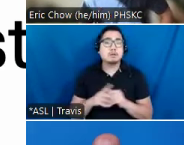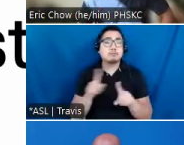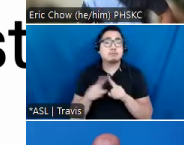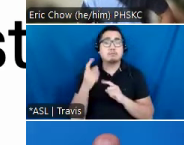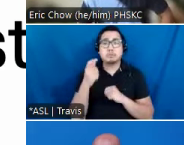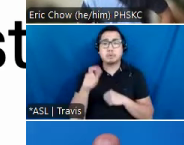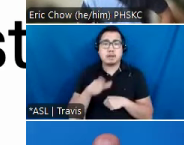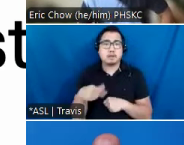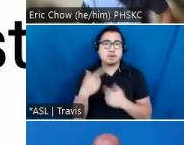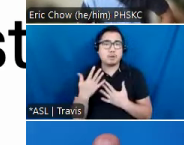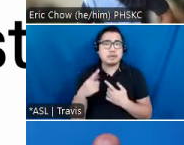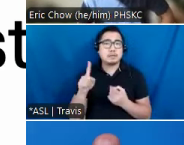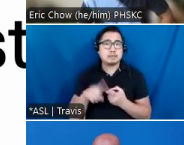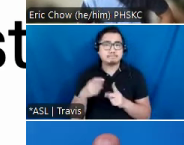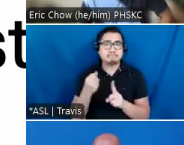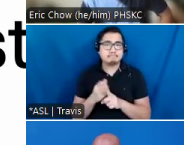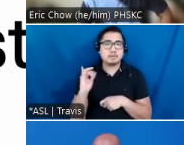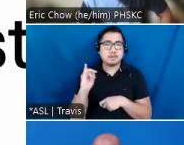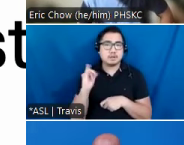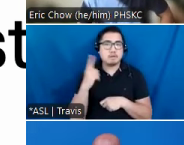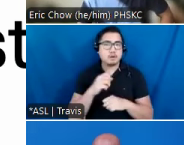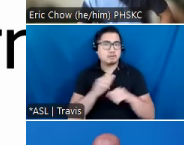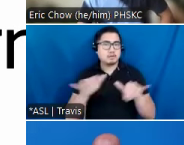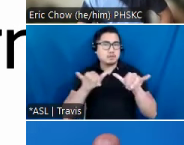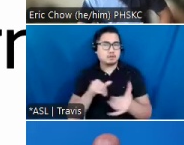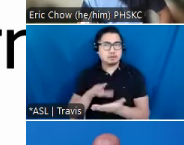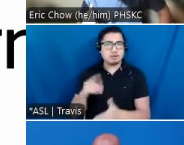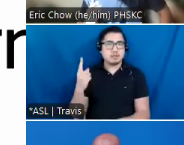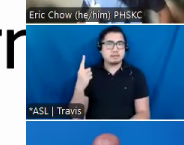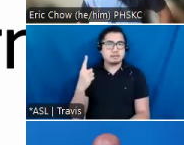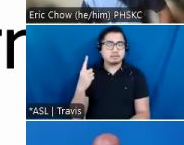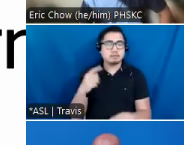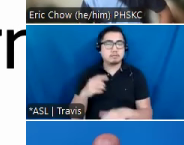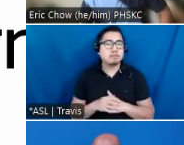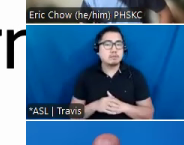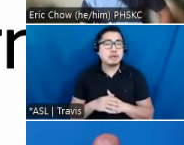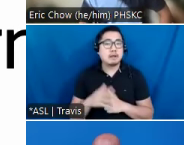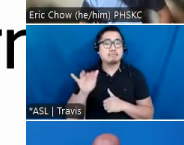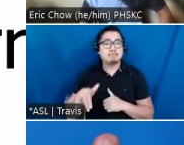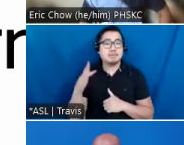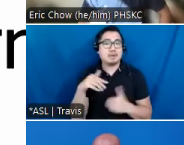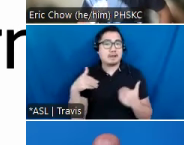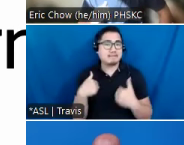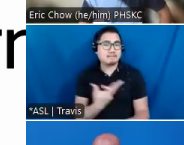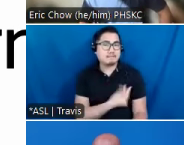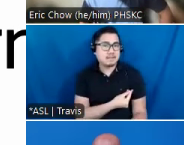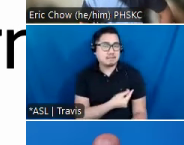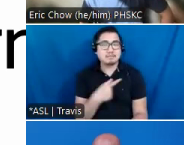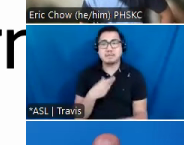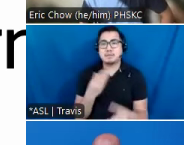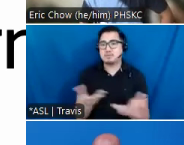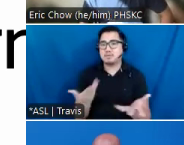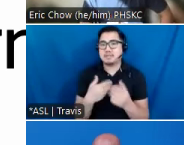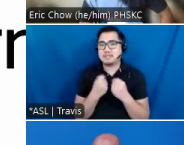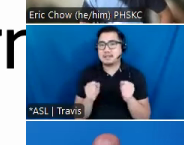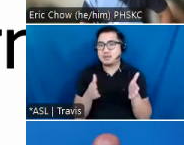wait until you get an infection for your immune system to learn something. This is why we have vaccines. Vaccines actually provide a safe way for